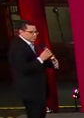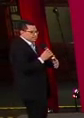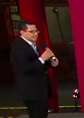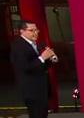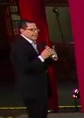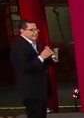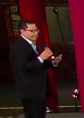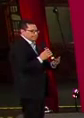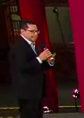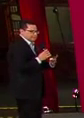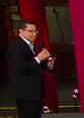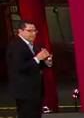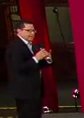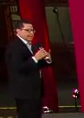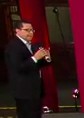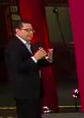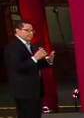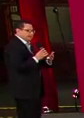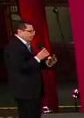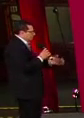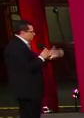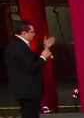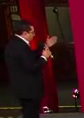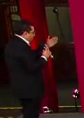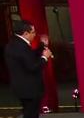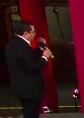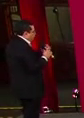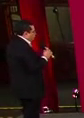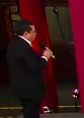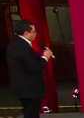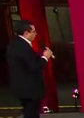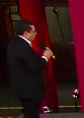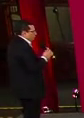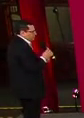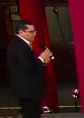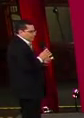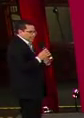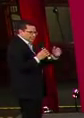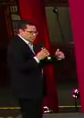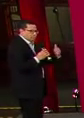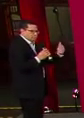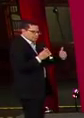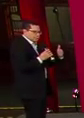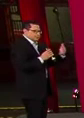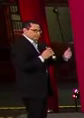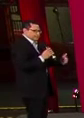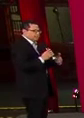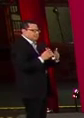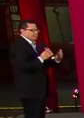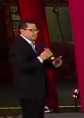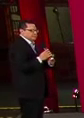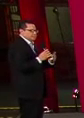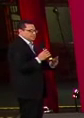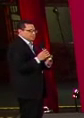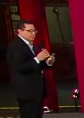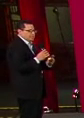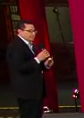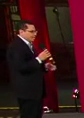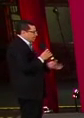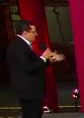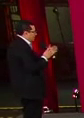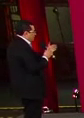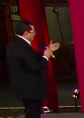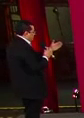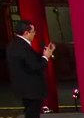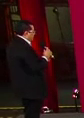even though the European region still has the highest proportion of the active pandemic, but you can see how